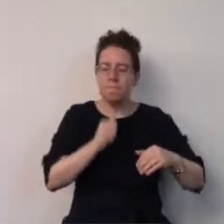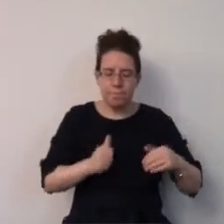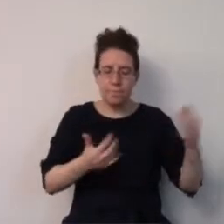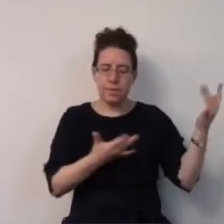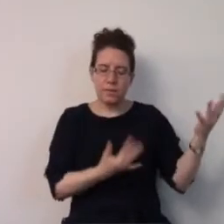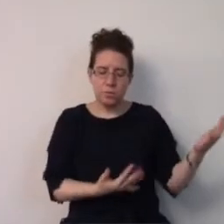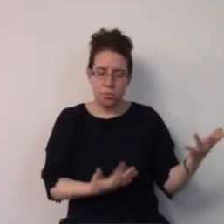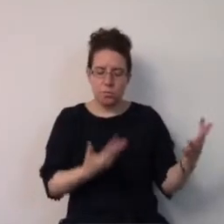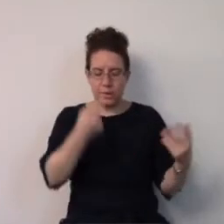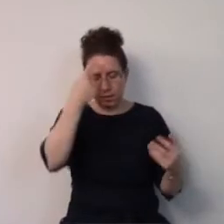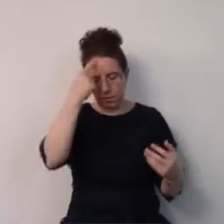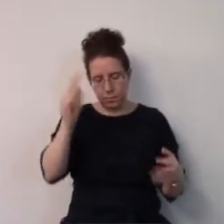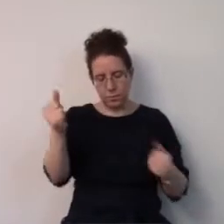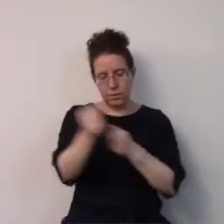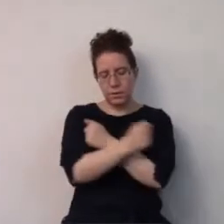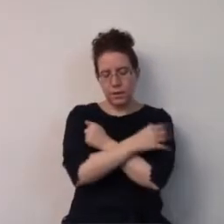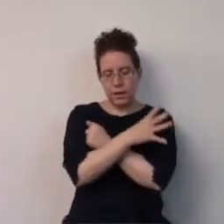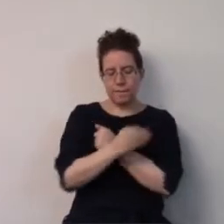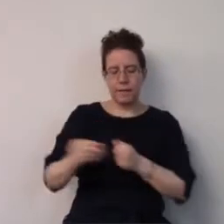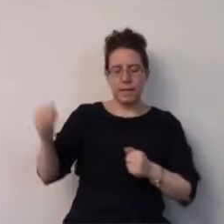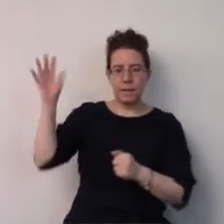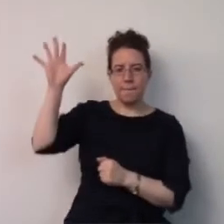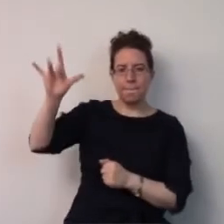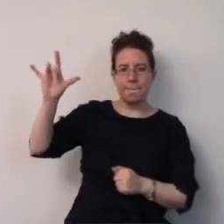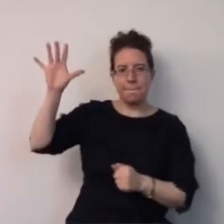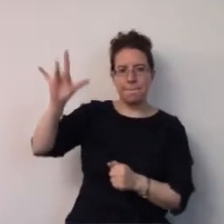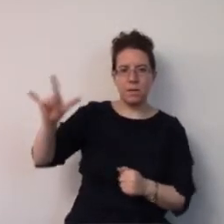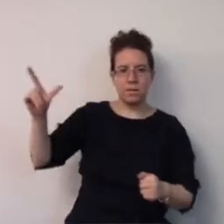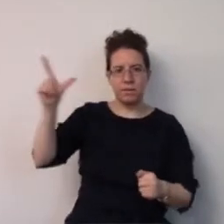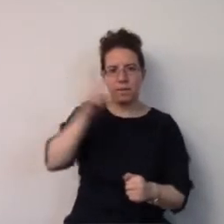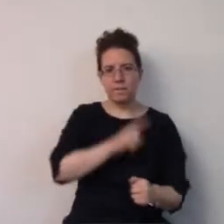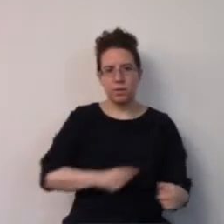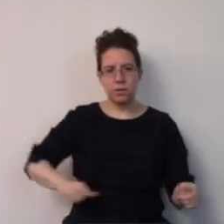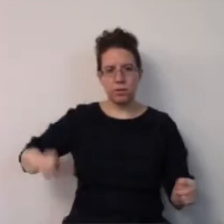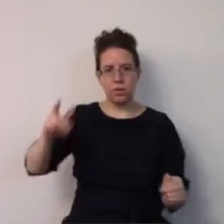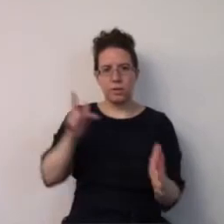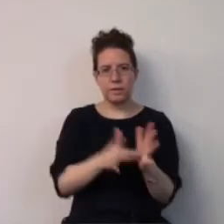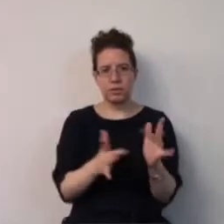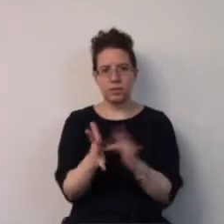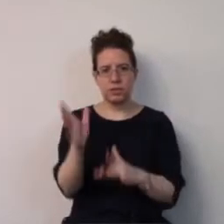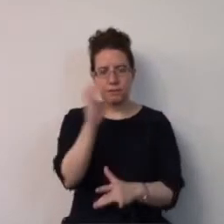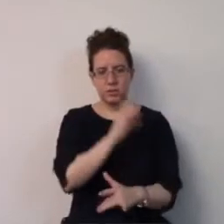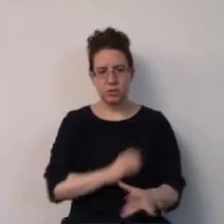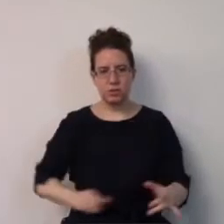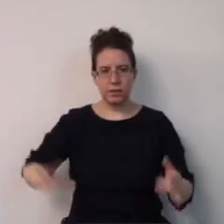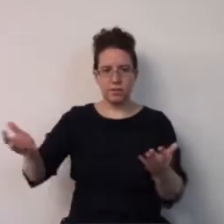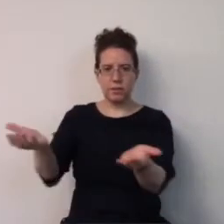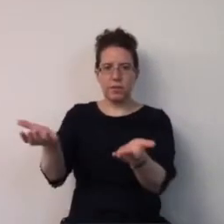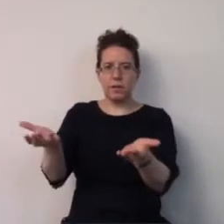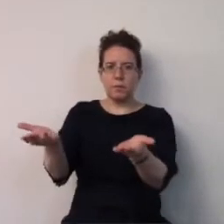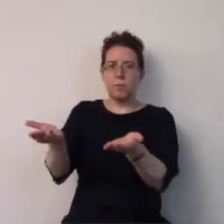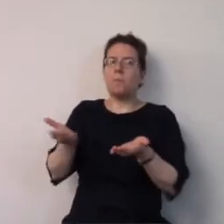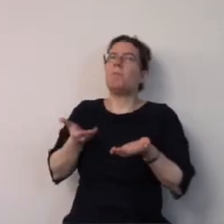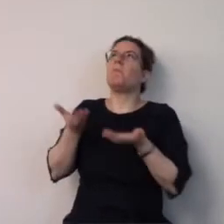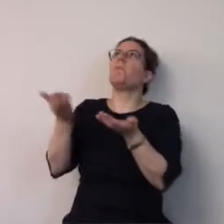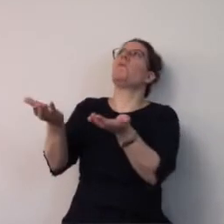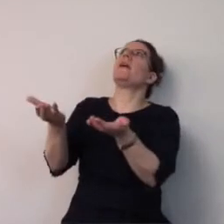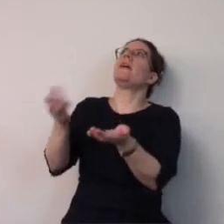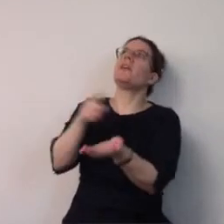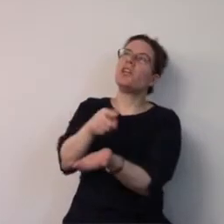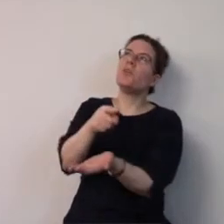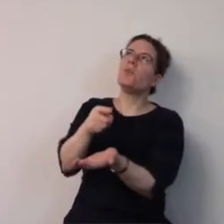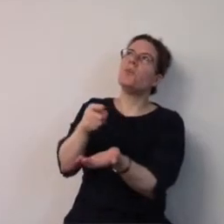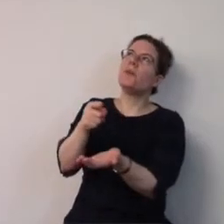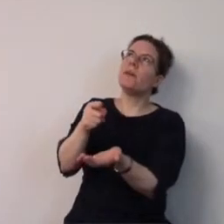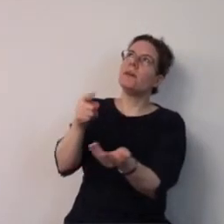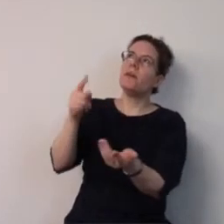Hallelujah. Thank You. Lord, I thank You. I didn't deserve Your love, but I thank You for mercy and grace. So,